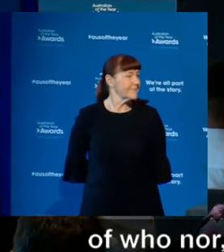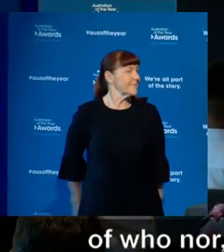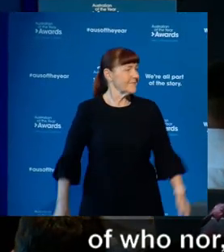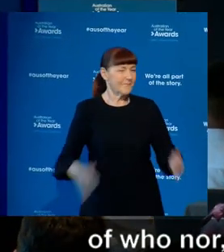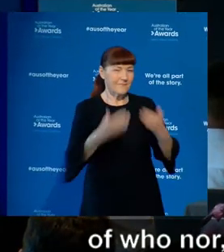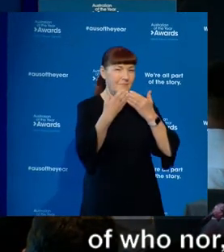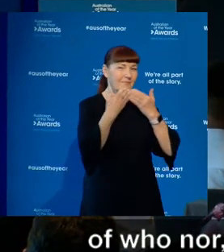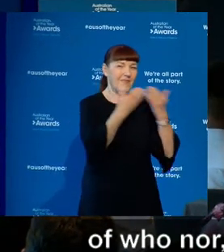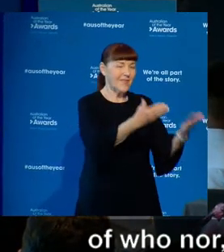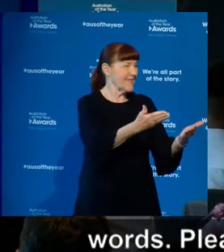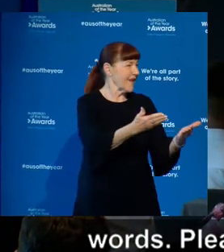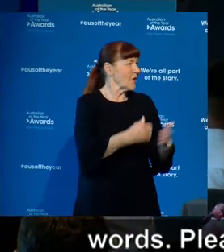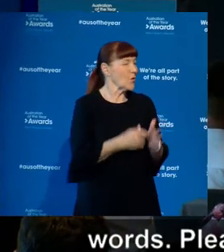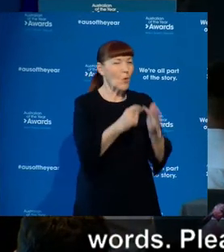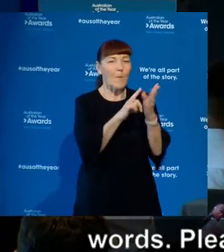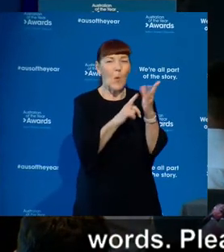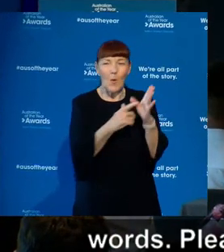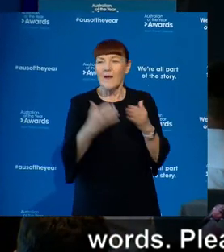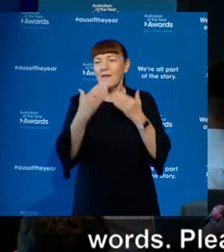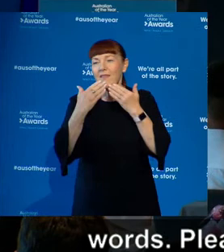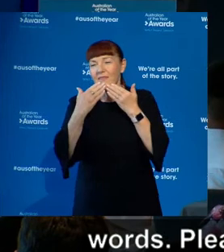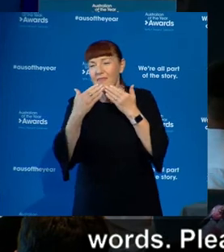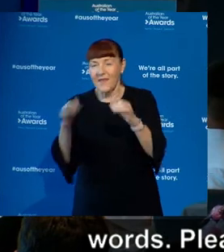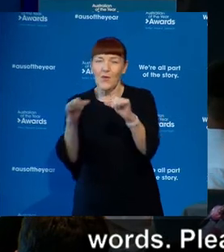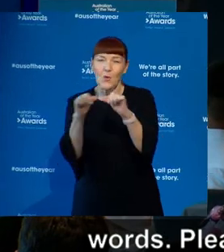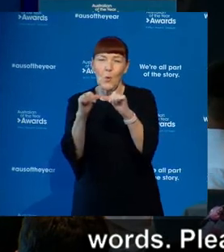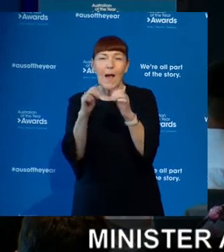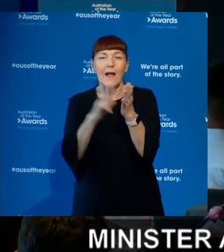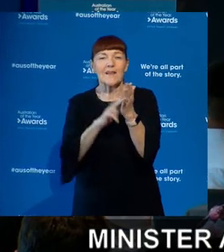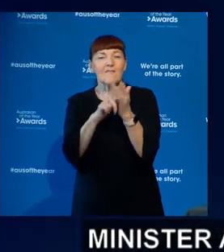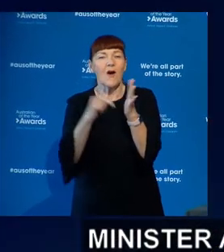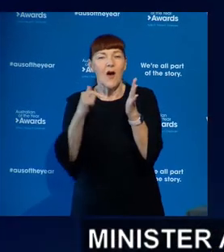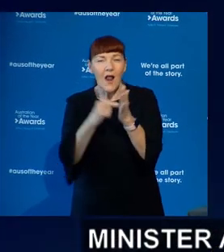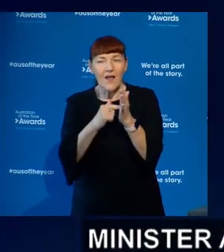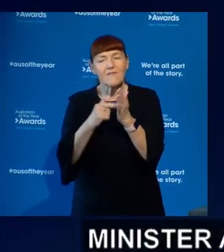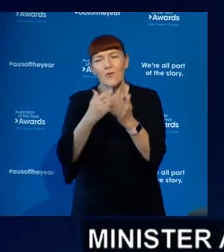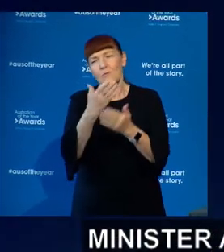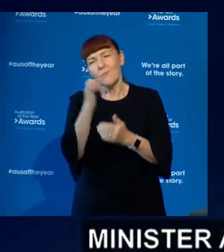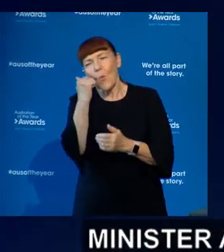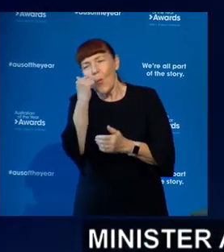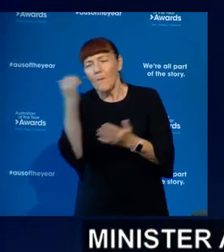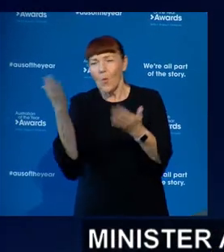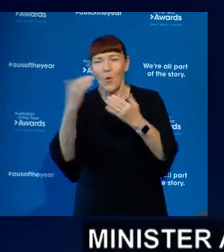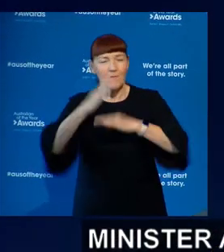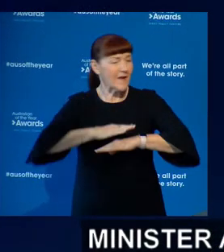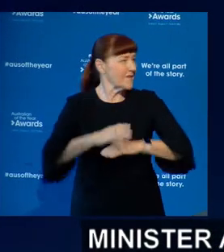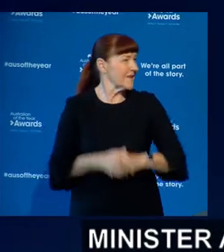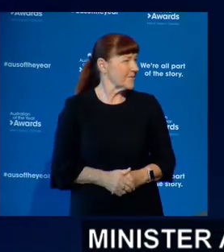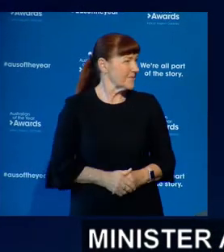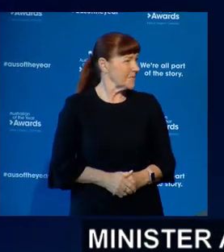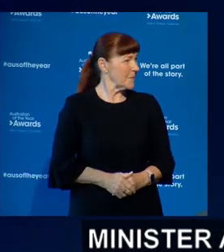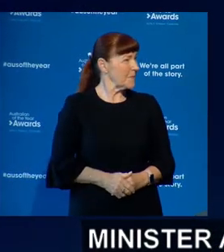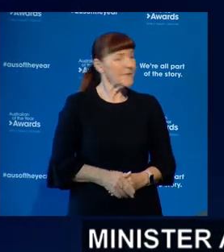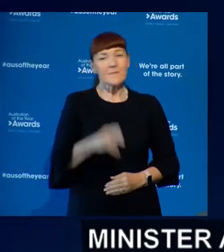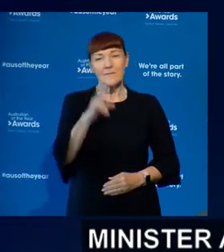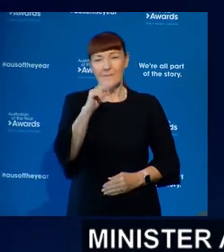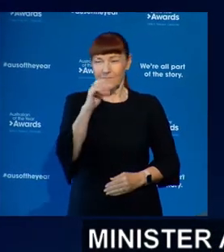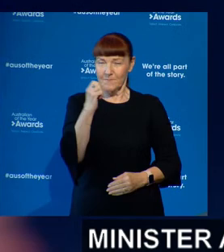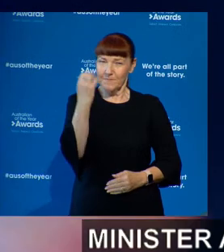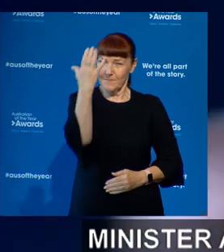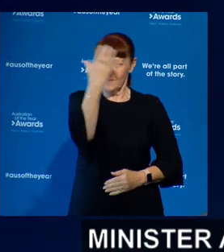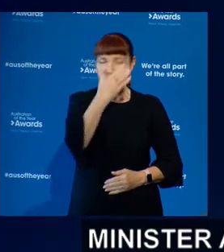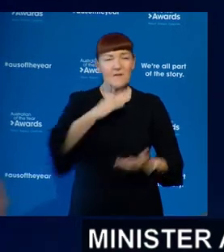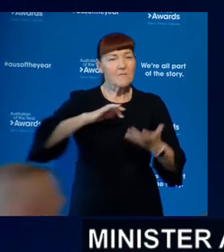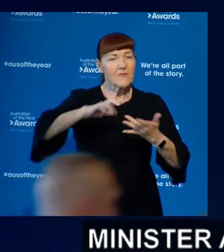Thank you very much, Paula, and thank you, Auntie Violet, for welcome to country. Dawanuna, Dawanunawal, the language of the